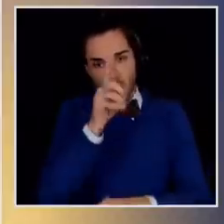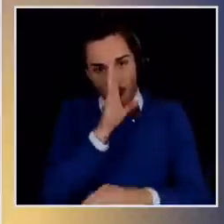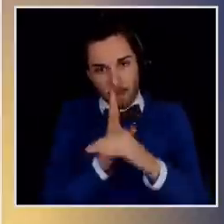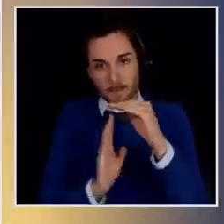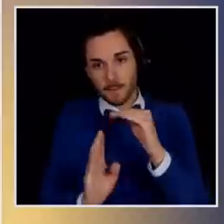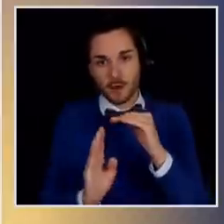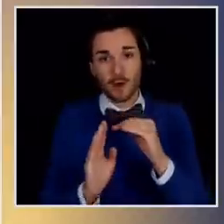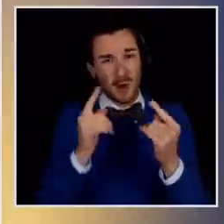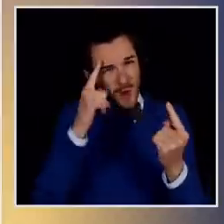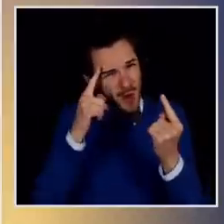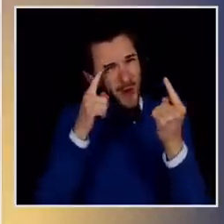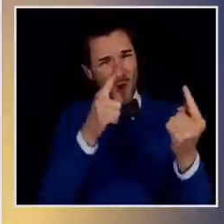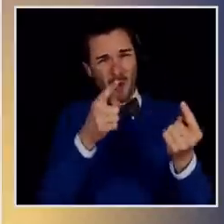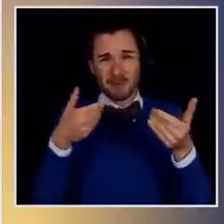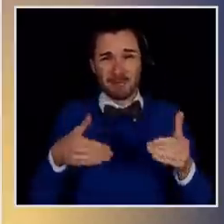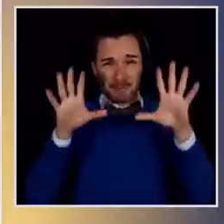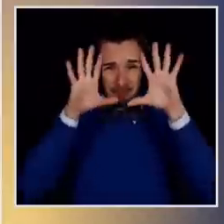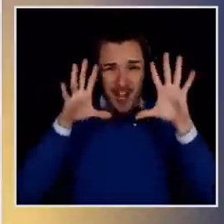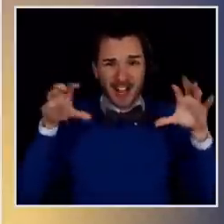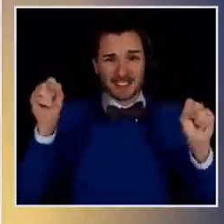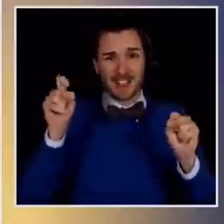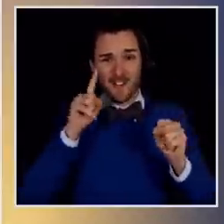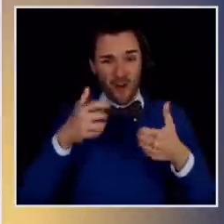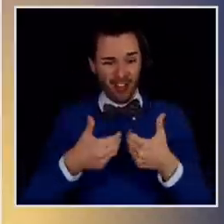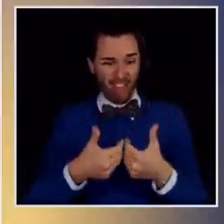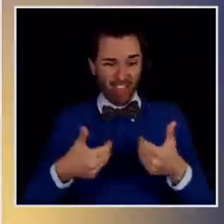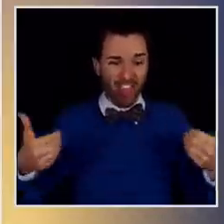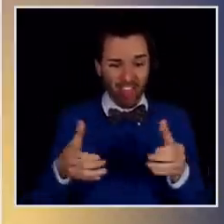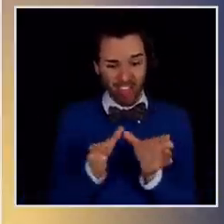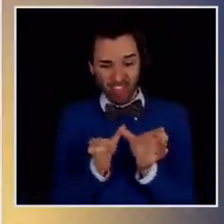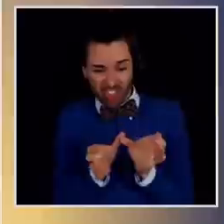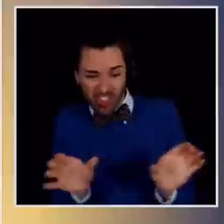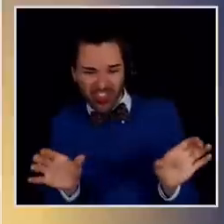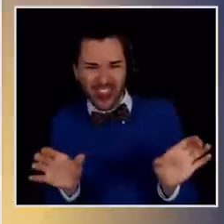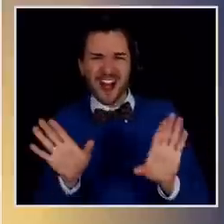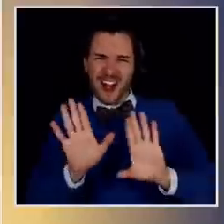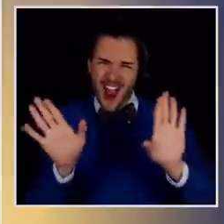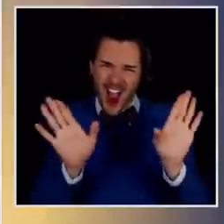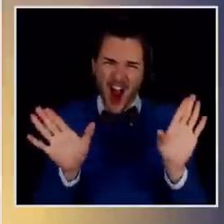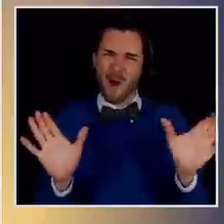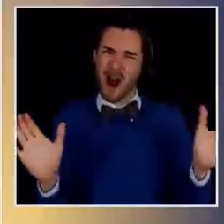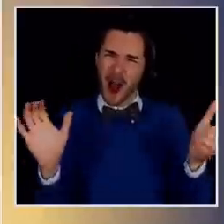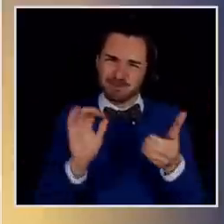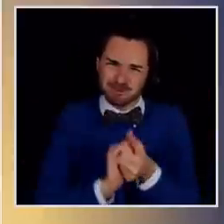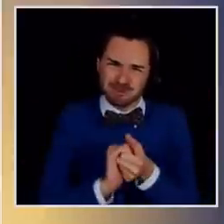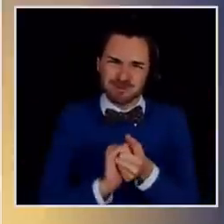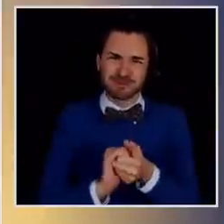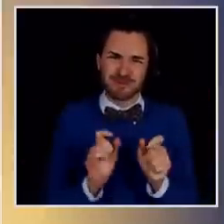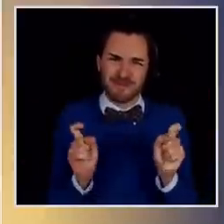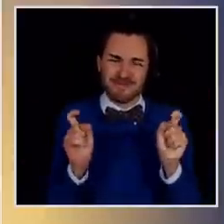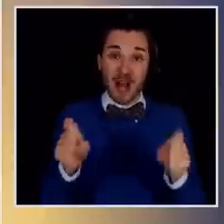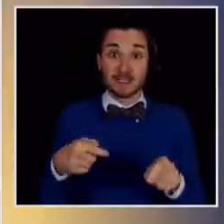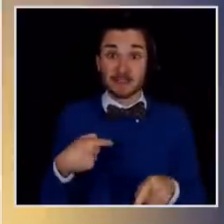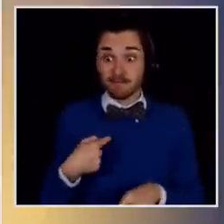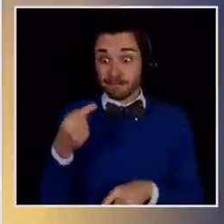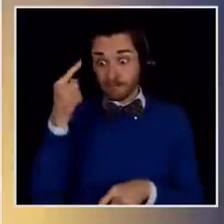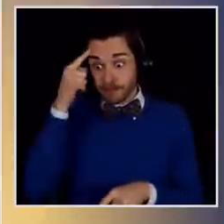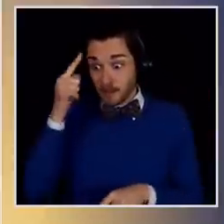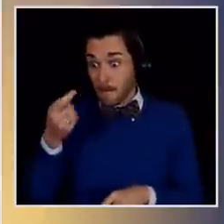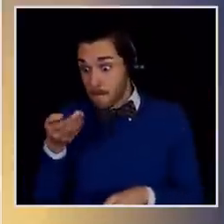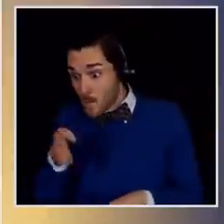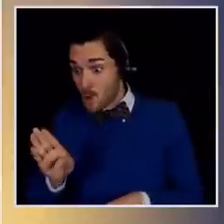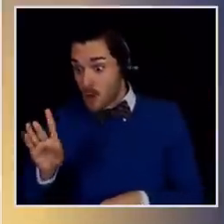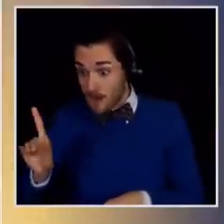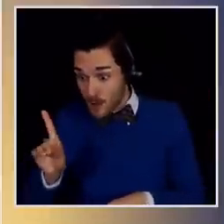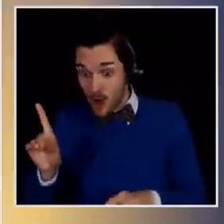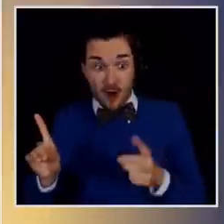who seeks not to divide, but unify. Who doesn't see red states and blue states, only sees